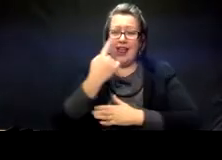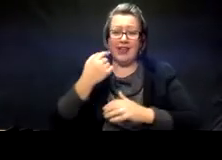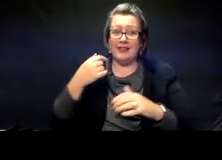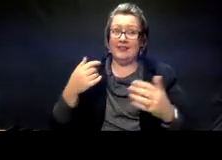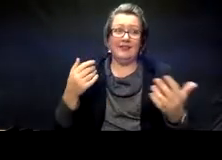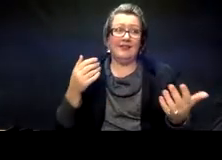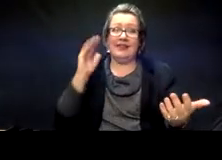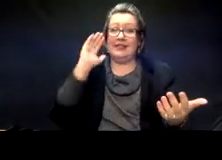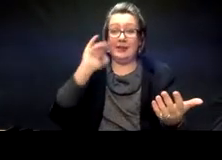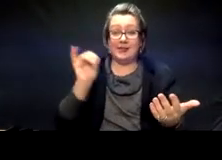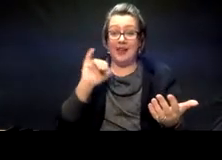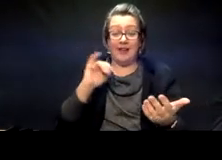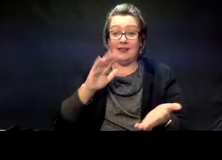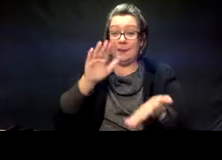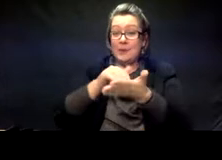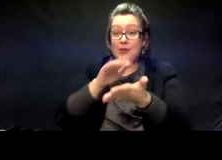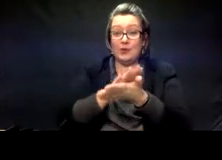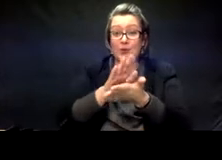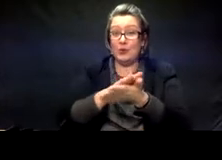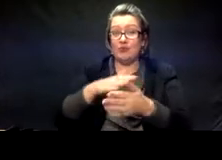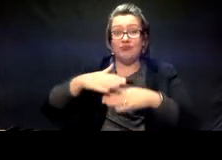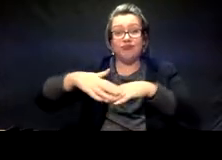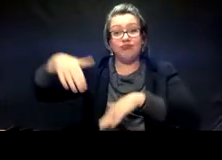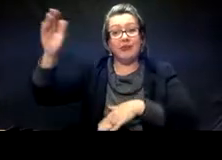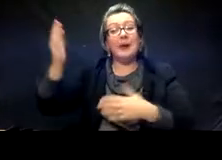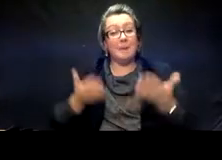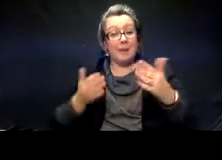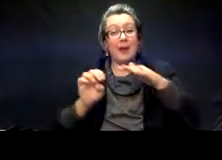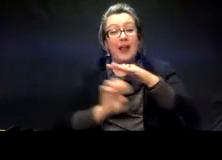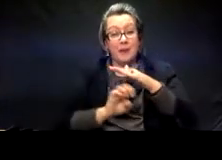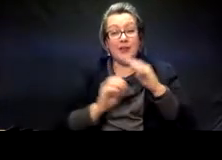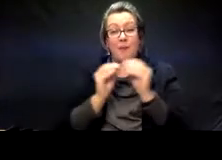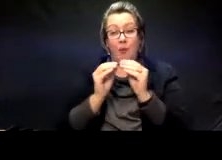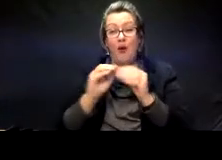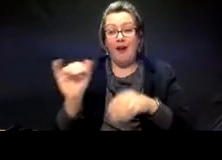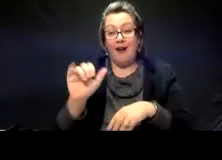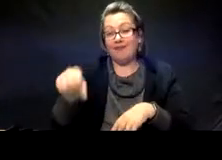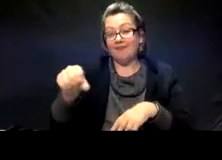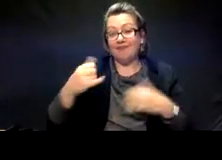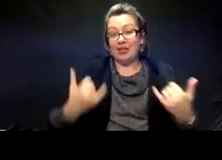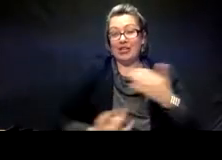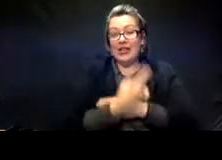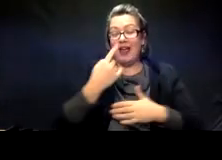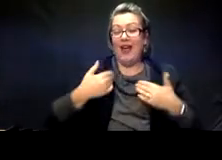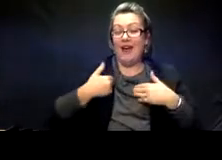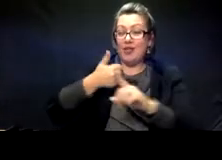the phone. Today, it's like middle school and on, maybe in elementary more so